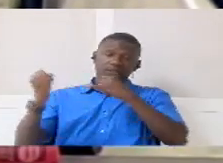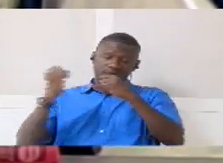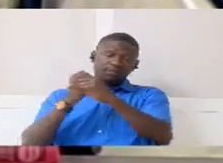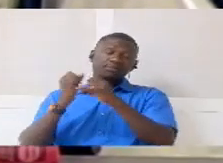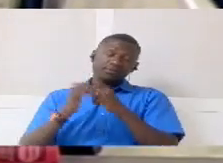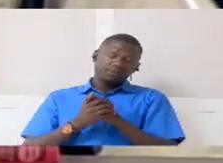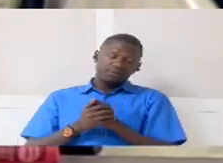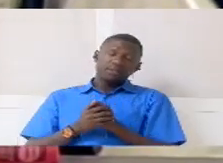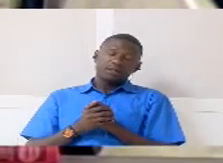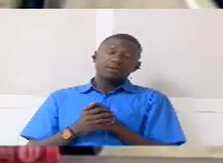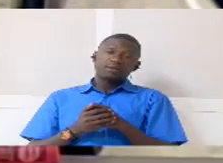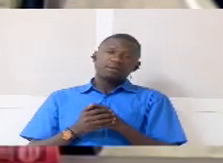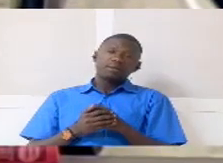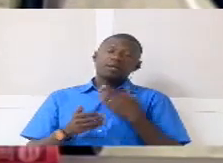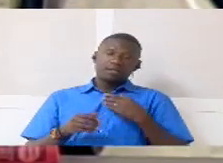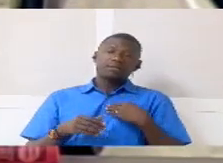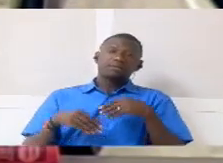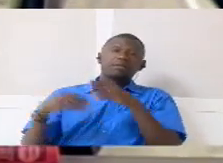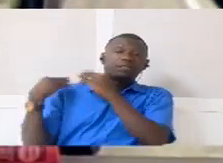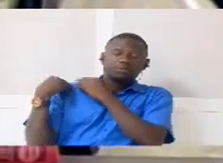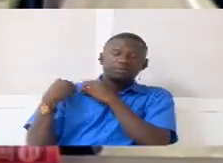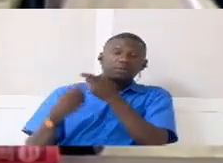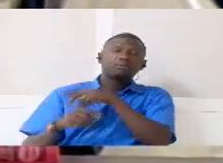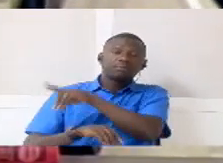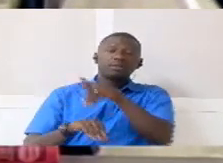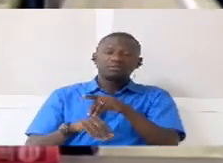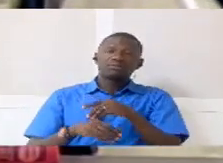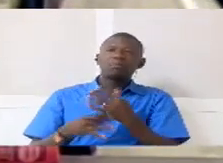I took charge of the place for a number of years.